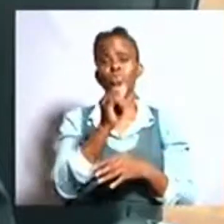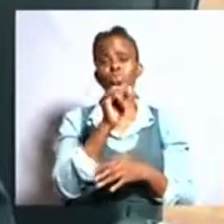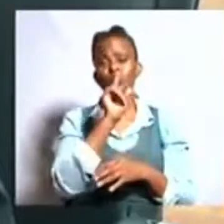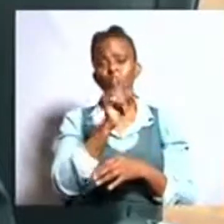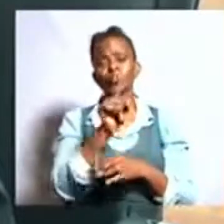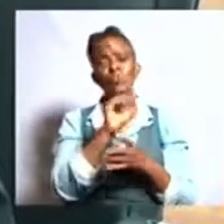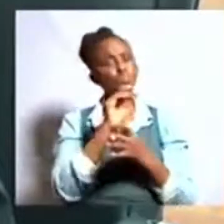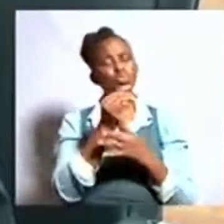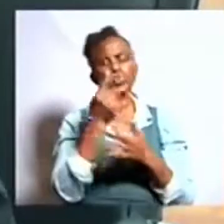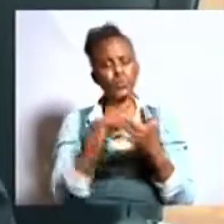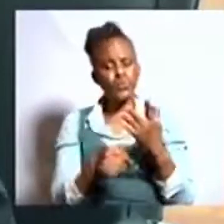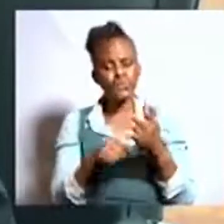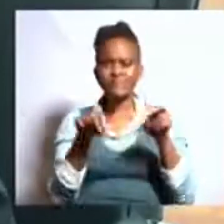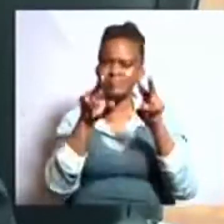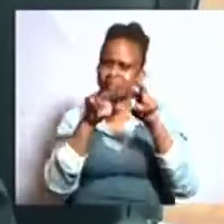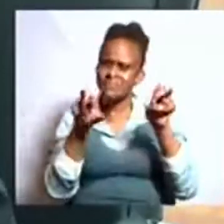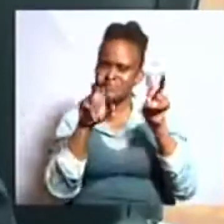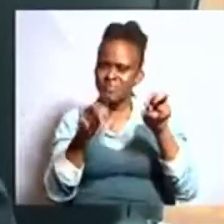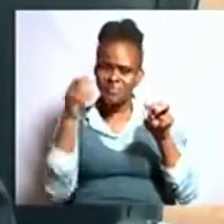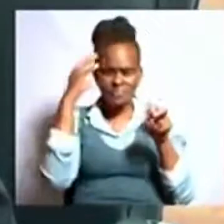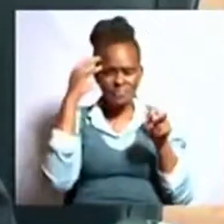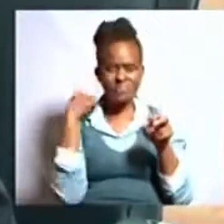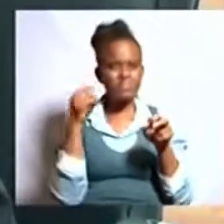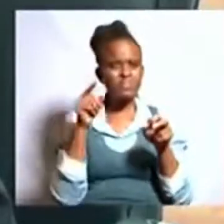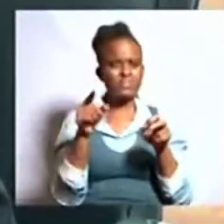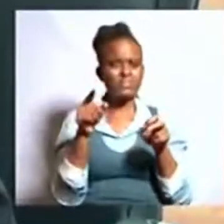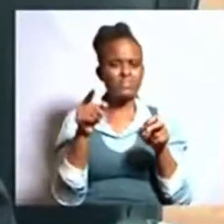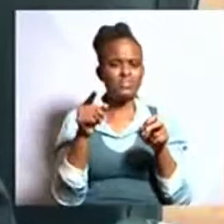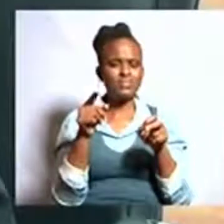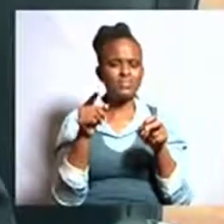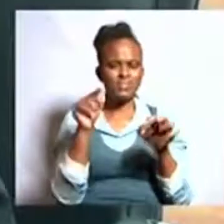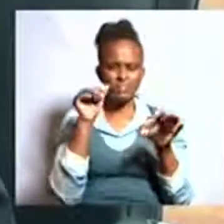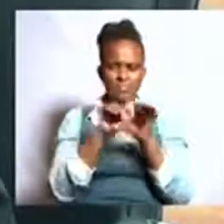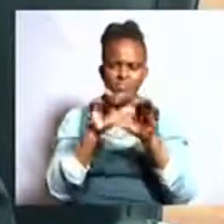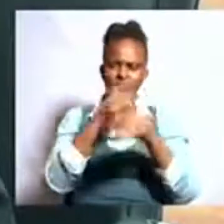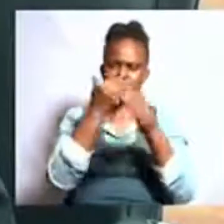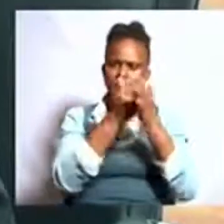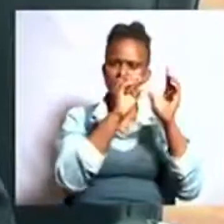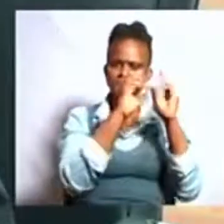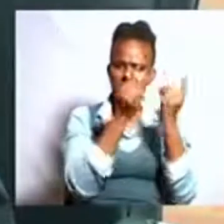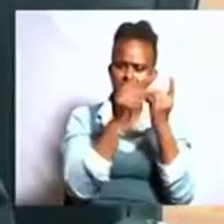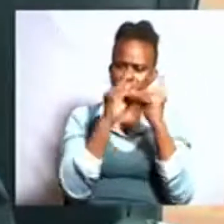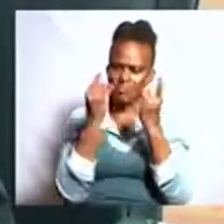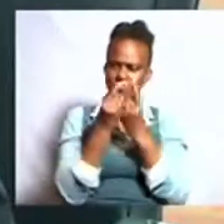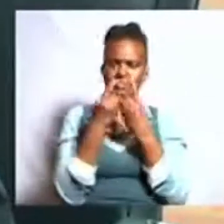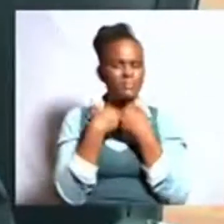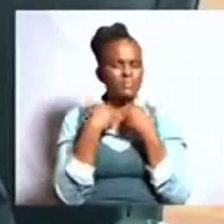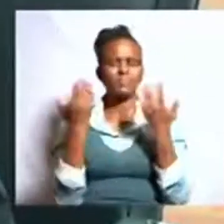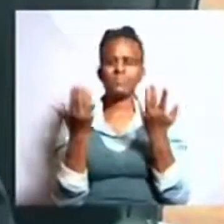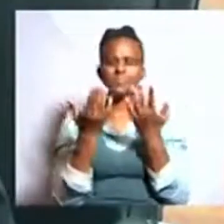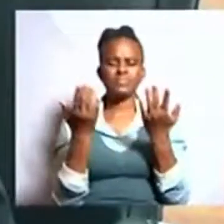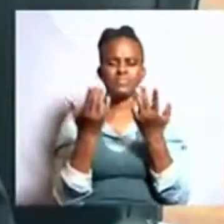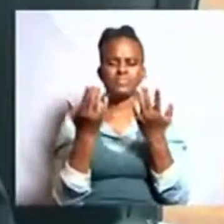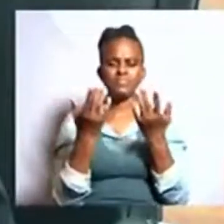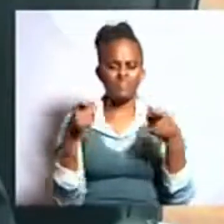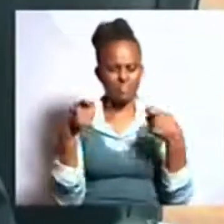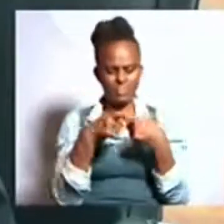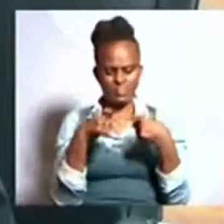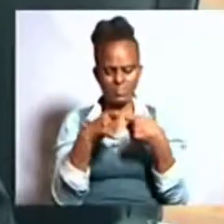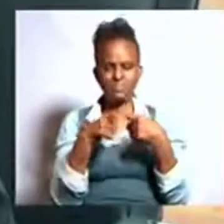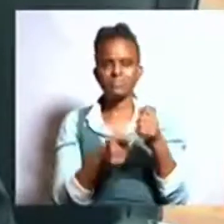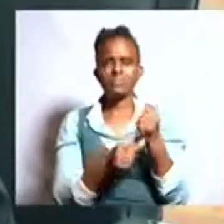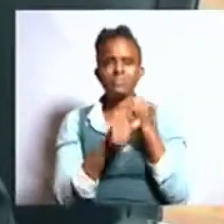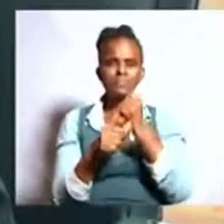factual by and verified by our office that in all those districts there is not even a Zanaco